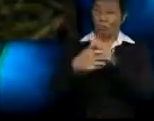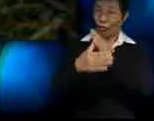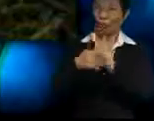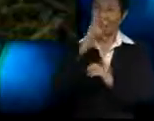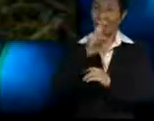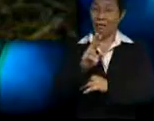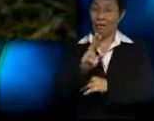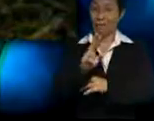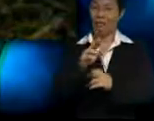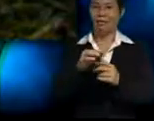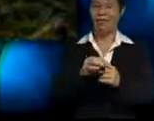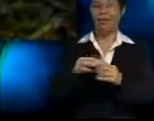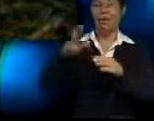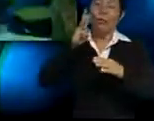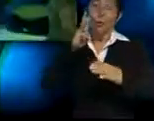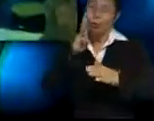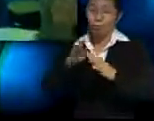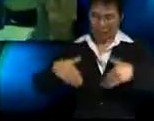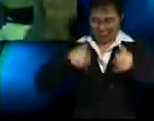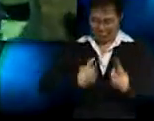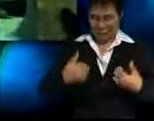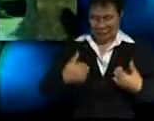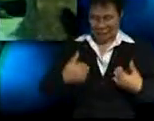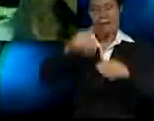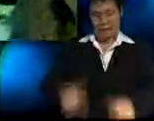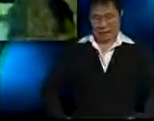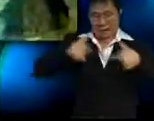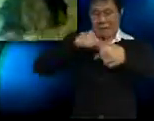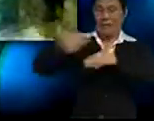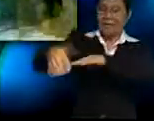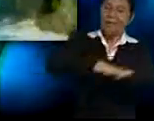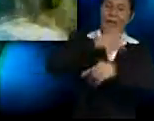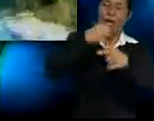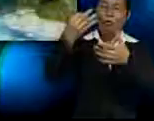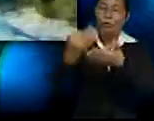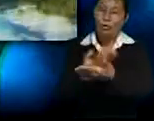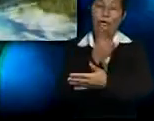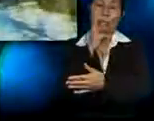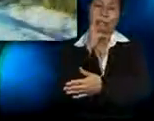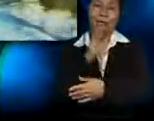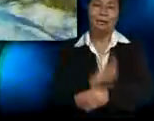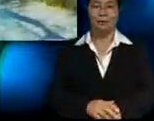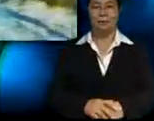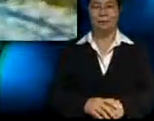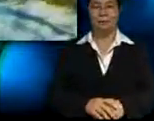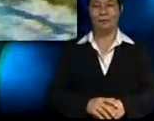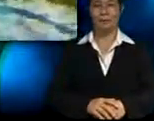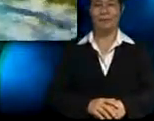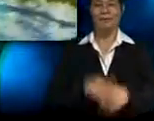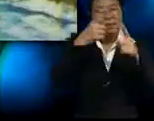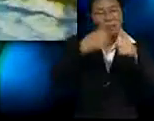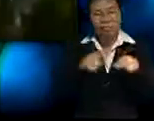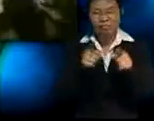Fish are aquatic animals. They live in sea or freshwater, and they come in